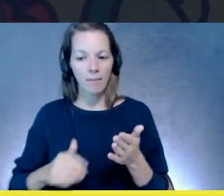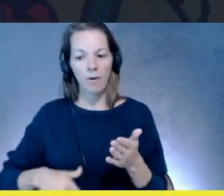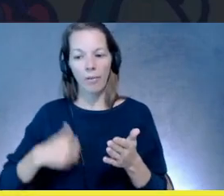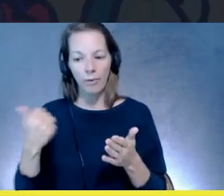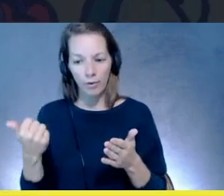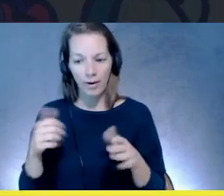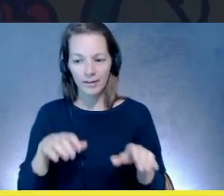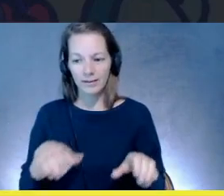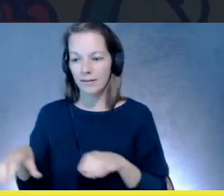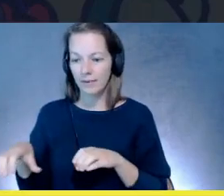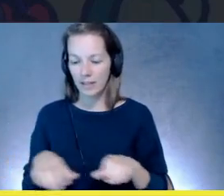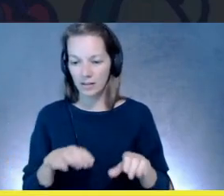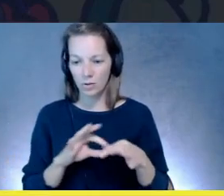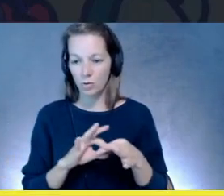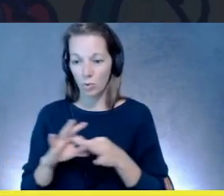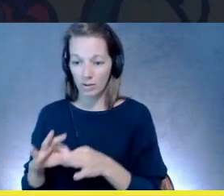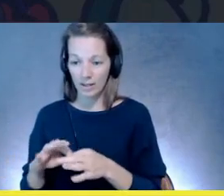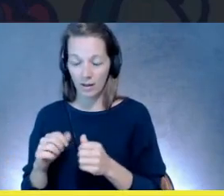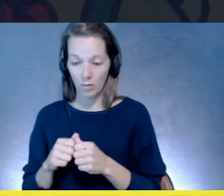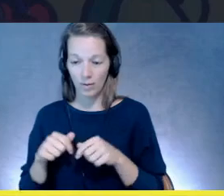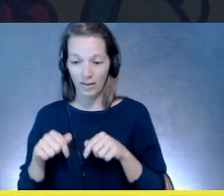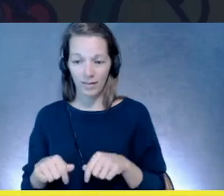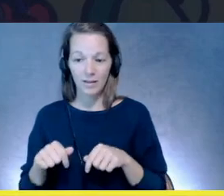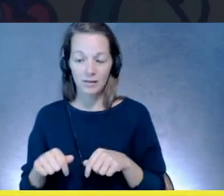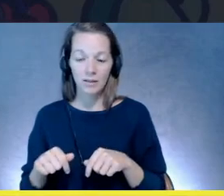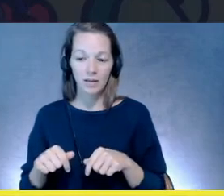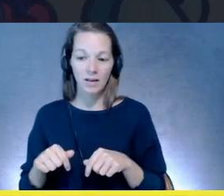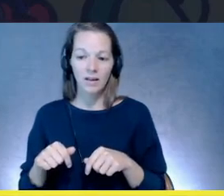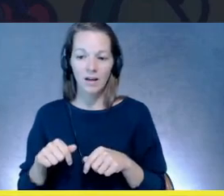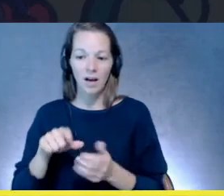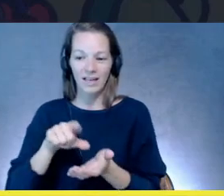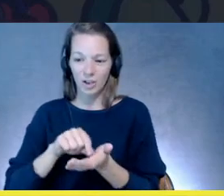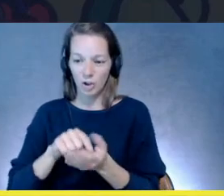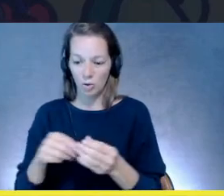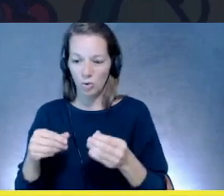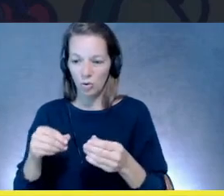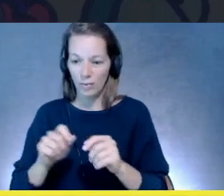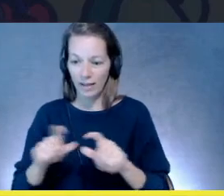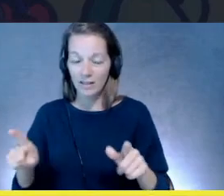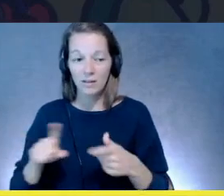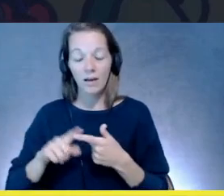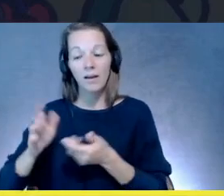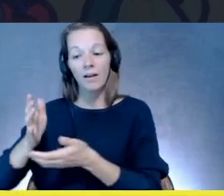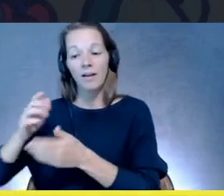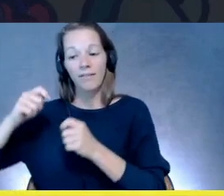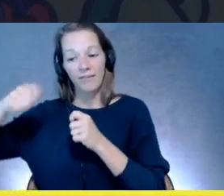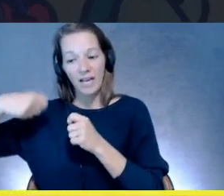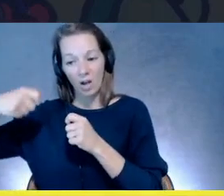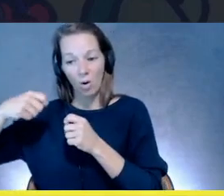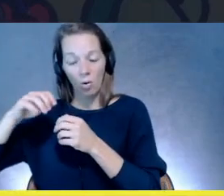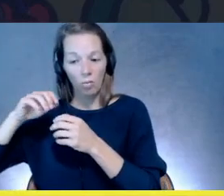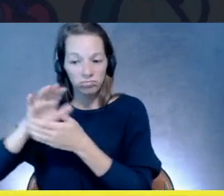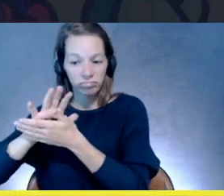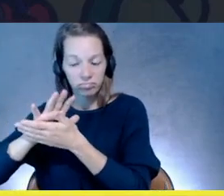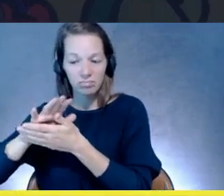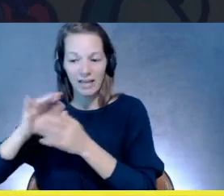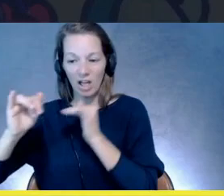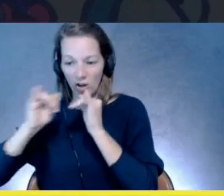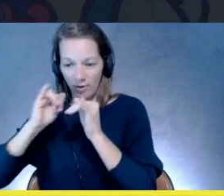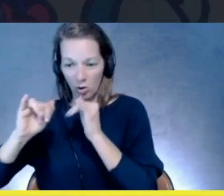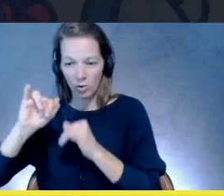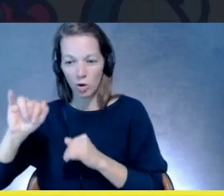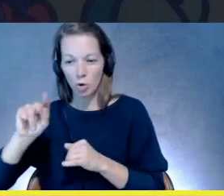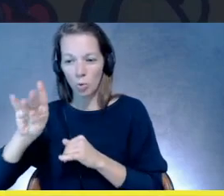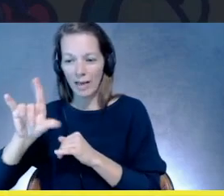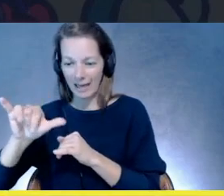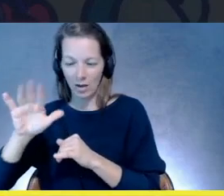activities associated with the issue release. A video interview with Judy Heumann will be released shortly, available on our website